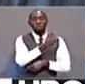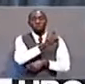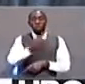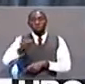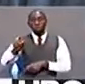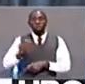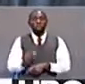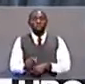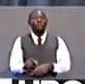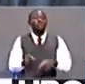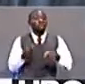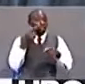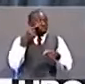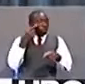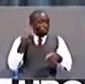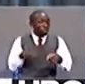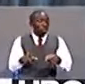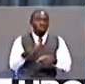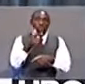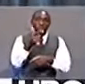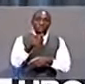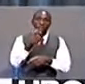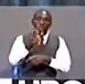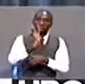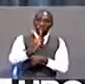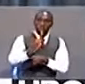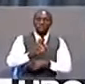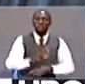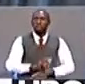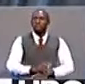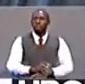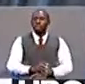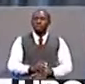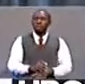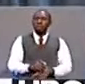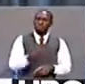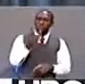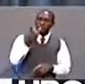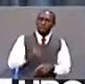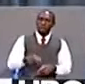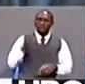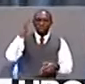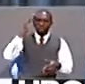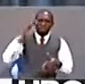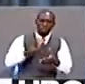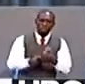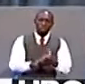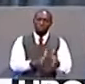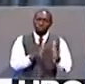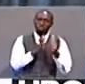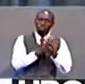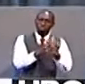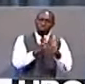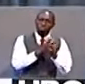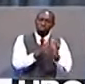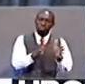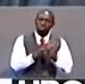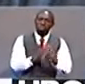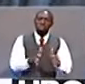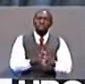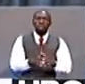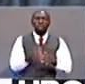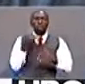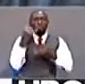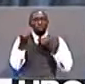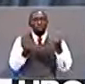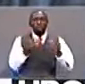This was on television. So he was somebody who believed in explaining and giving clear messages. And